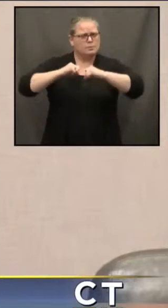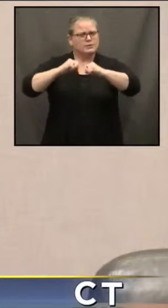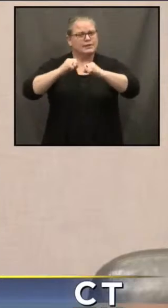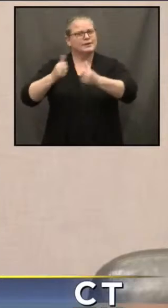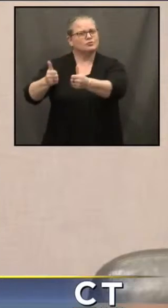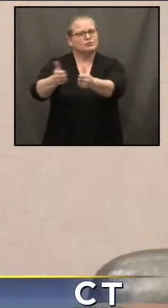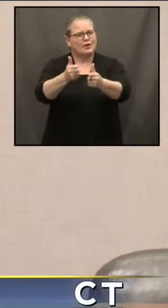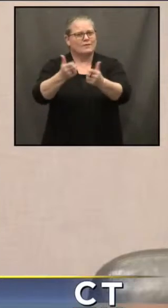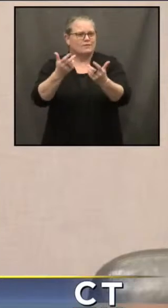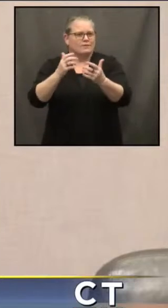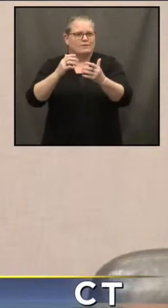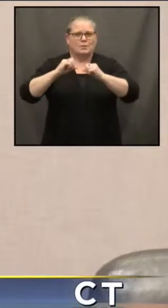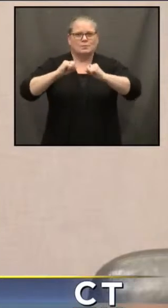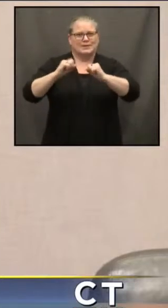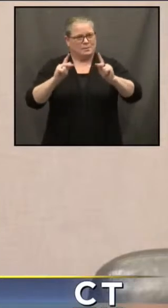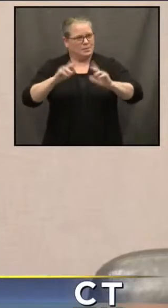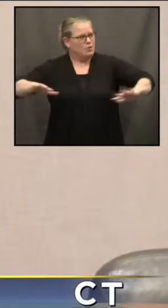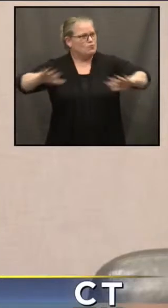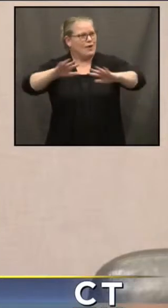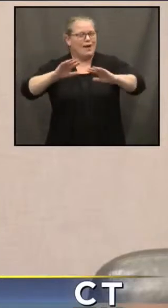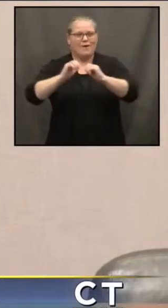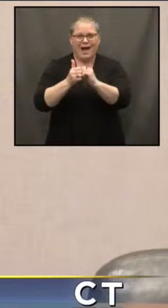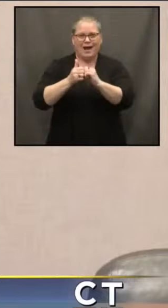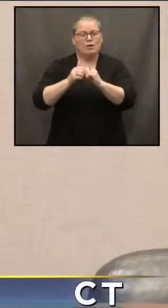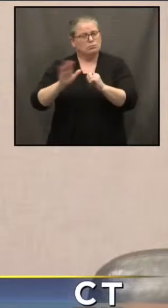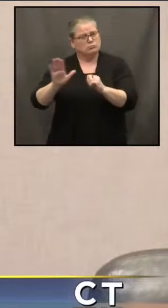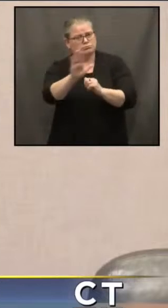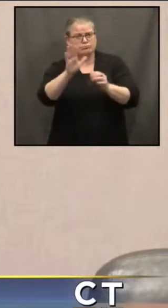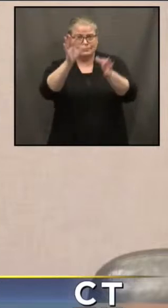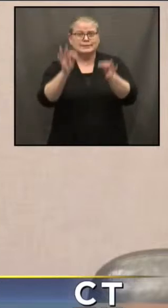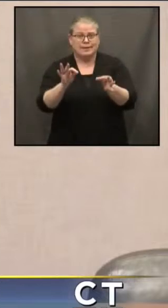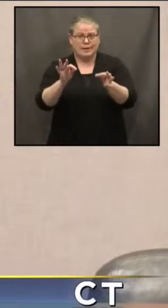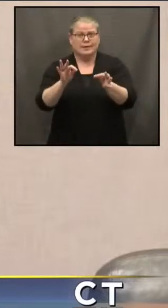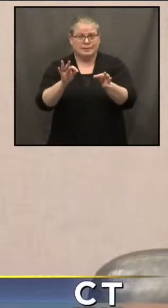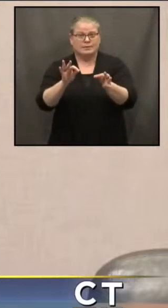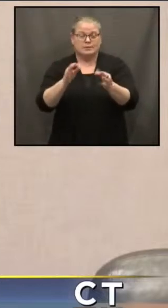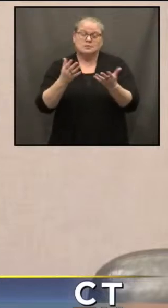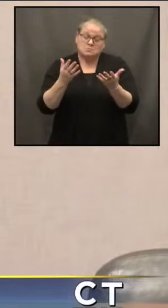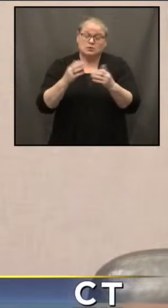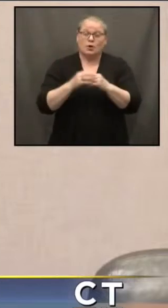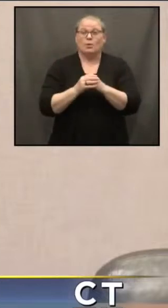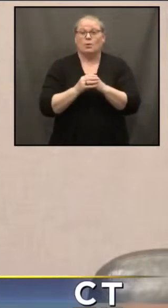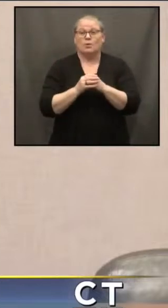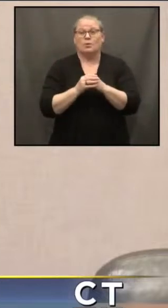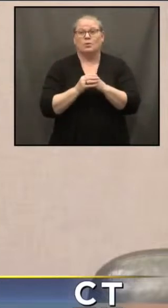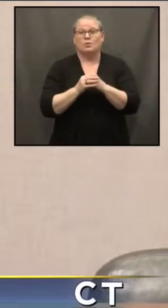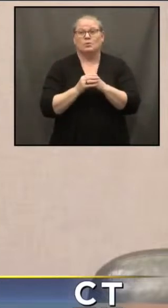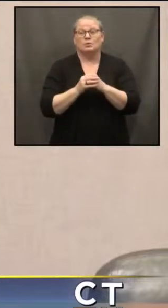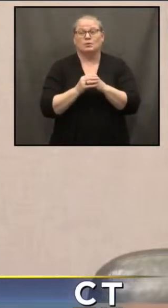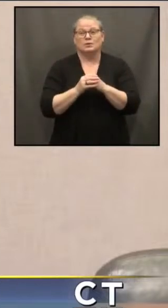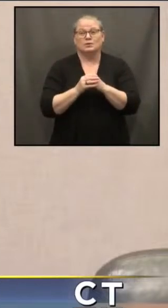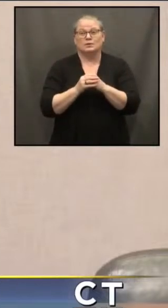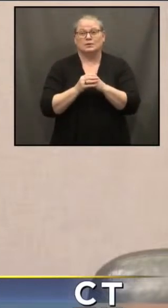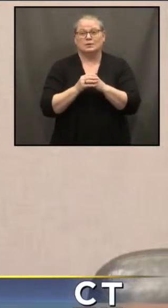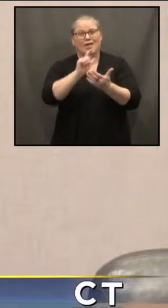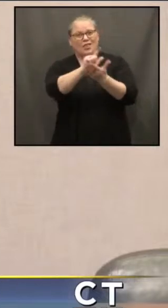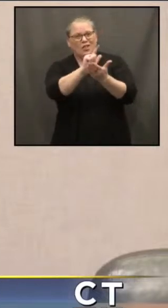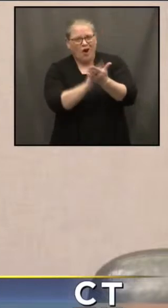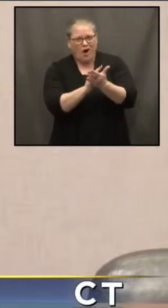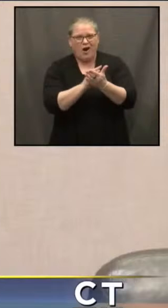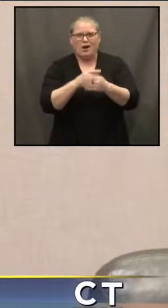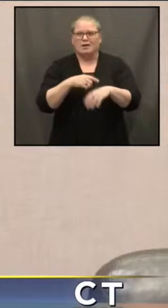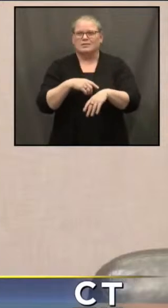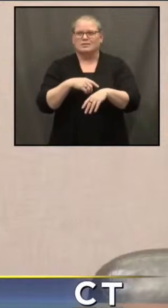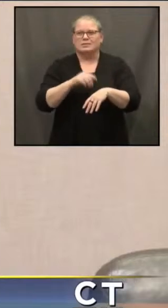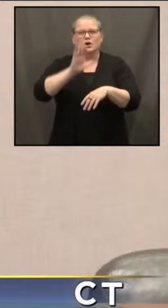and others around them. So I think that this is something that, regardless of what the laws in your